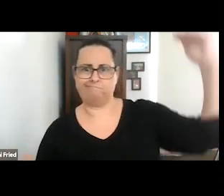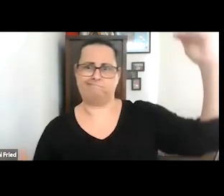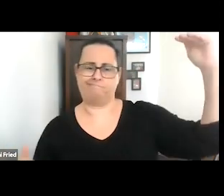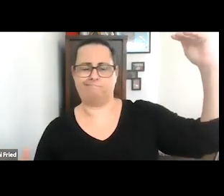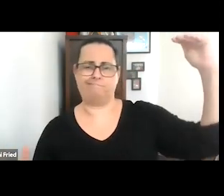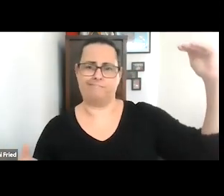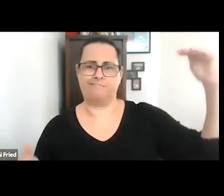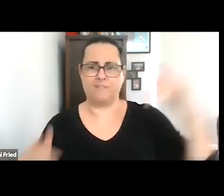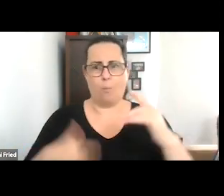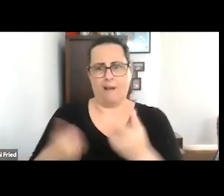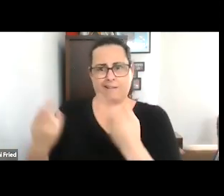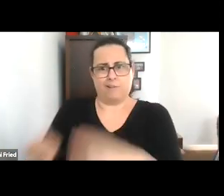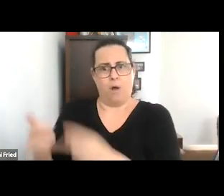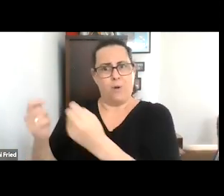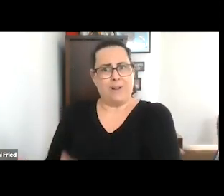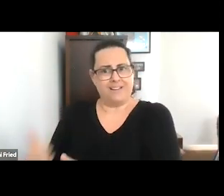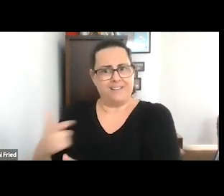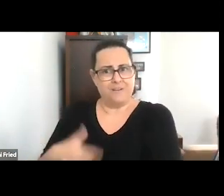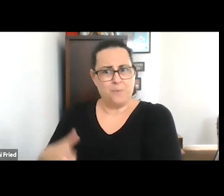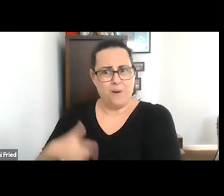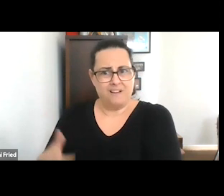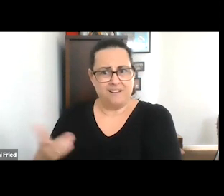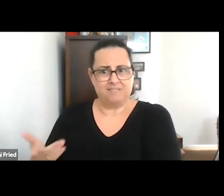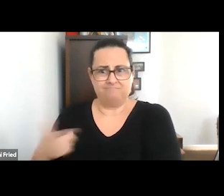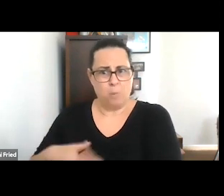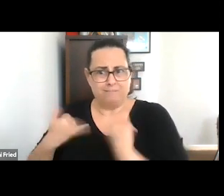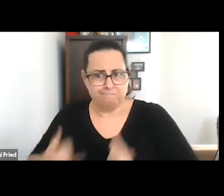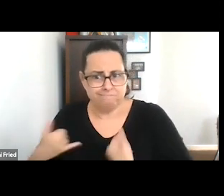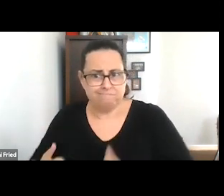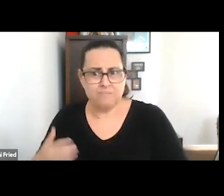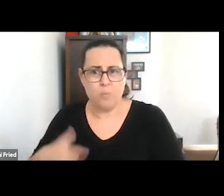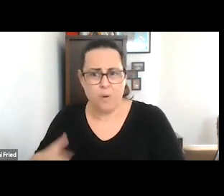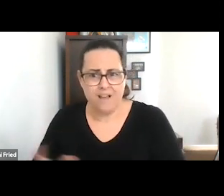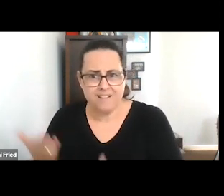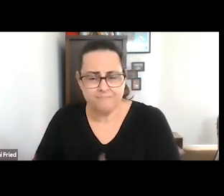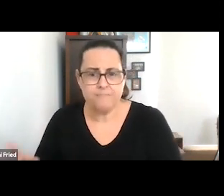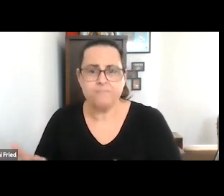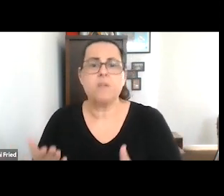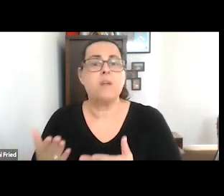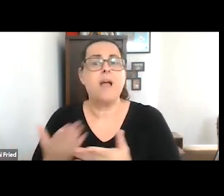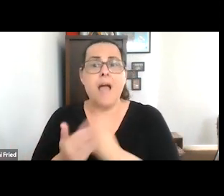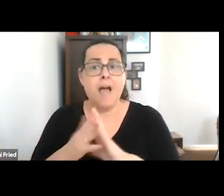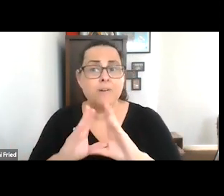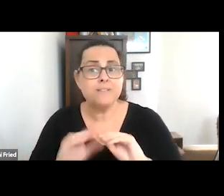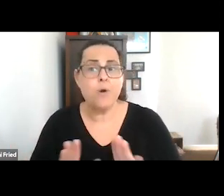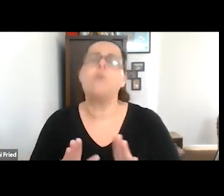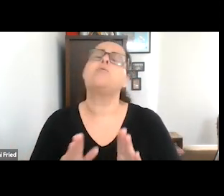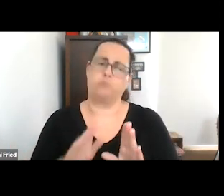morbidity issue and mortality issue, part of the solution is with the health